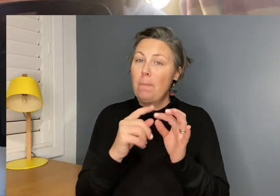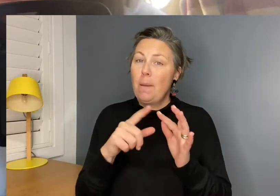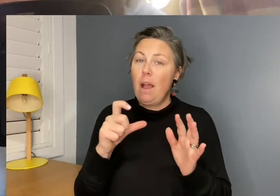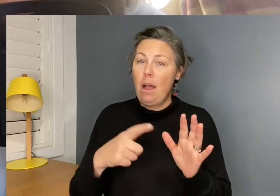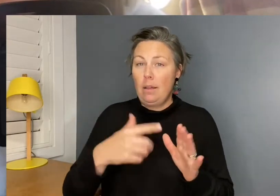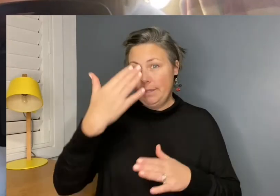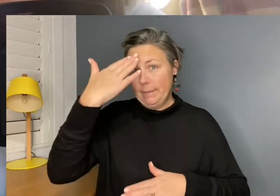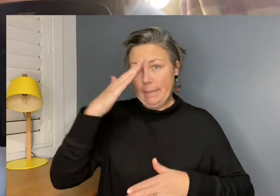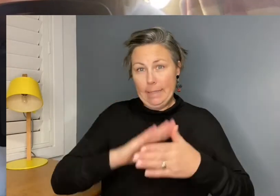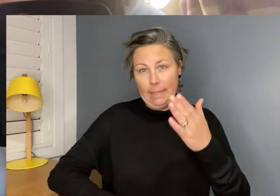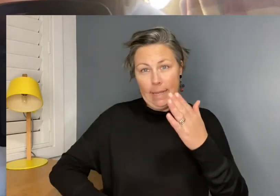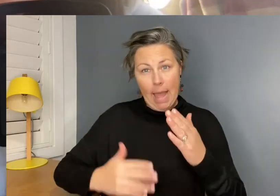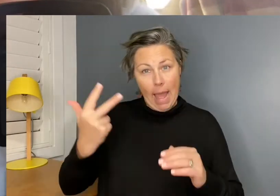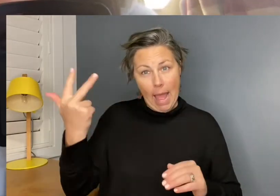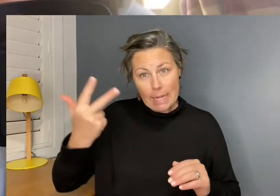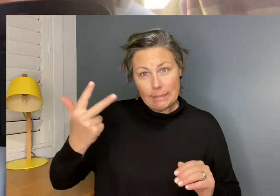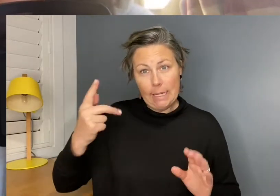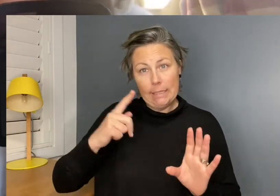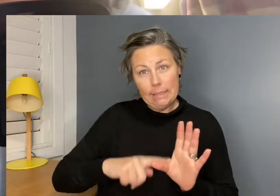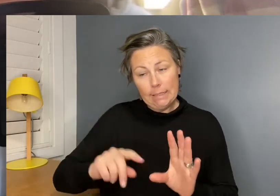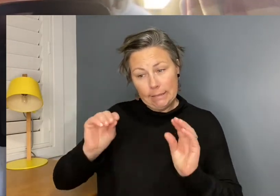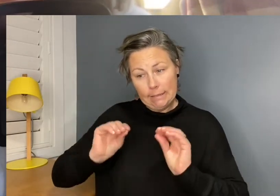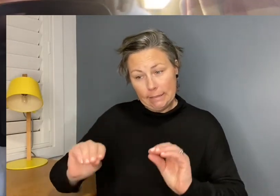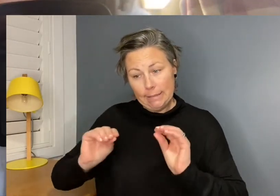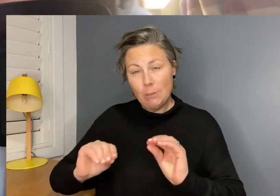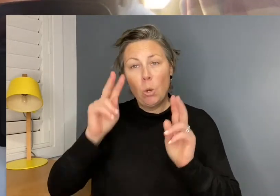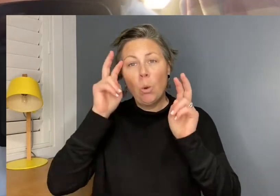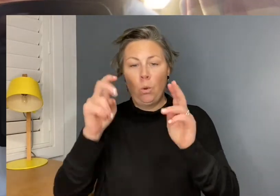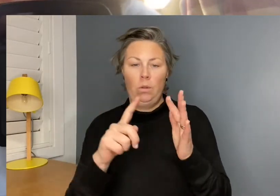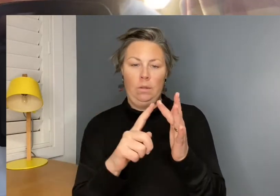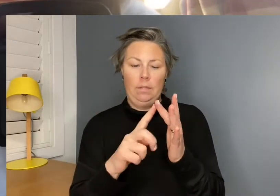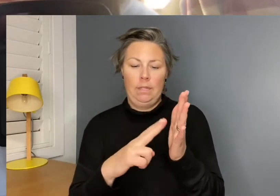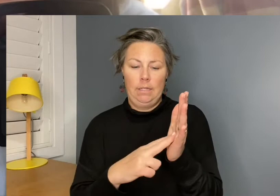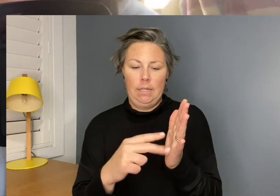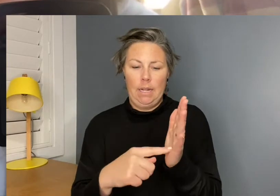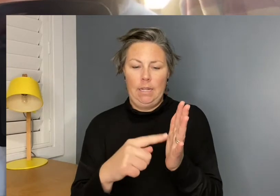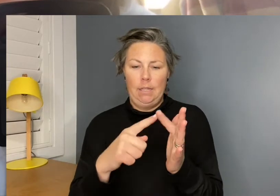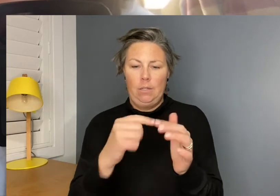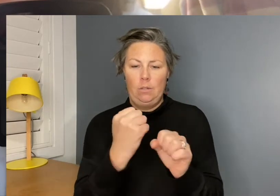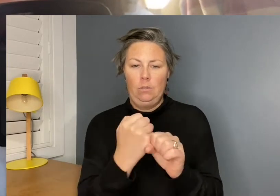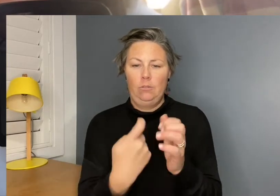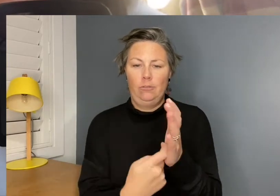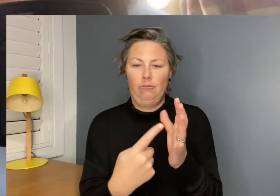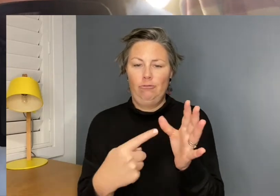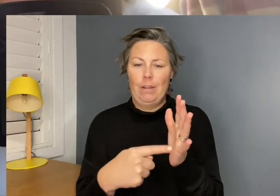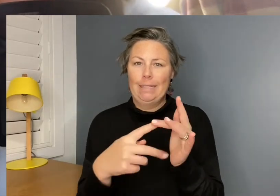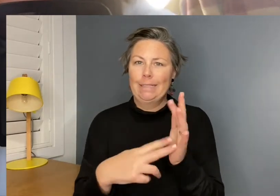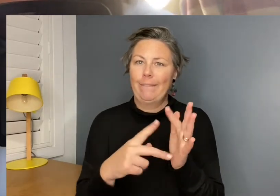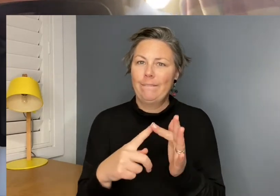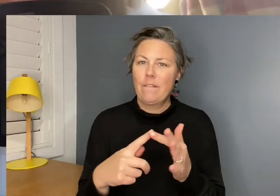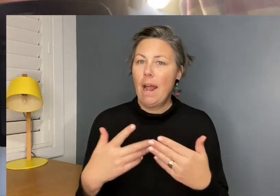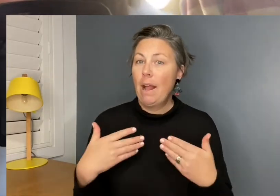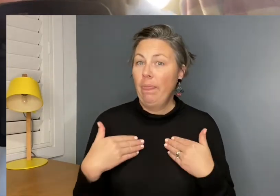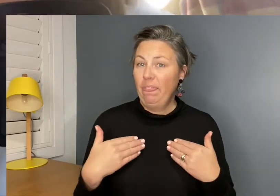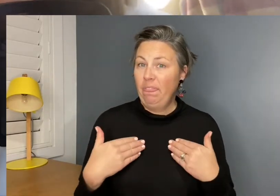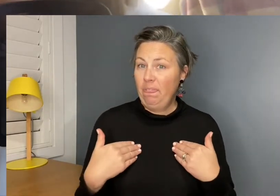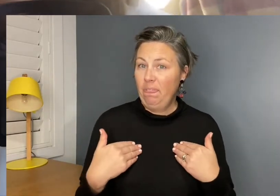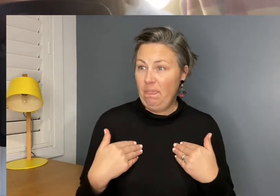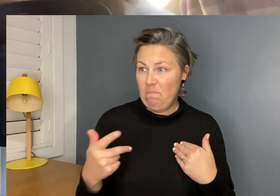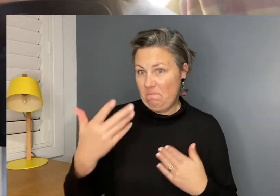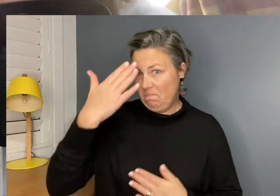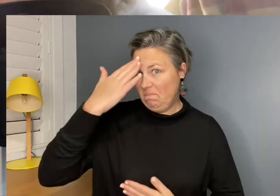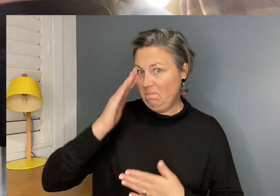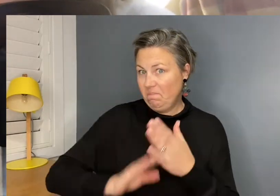experience educating on all aspects of integrative health. So the perfect person that we can speak to about this sort of thing. We all want some tips